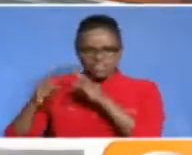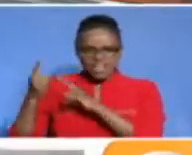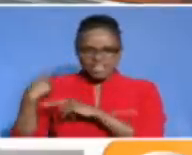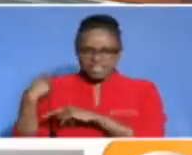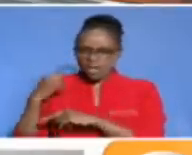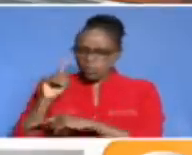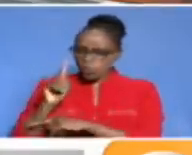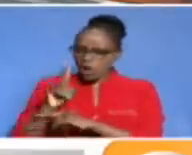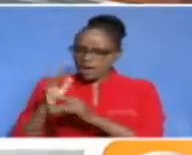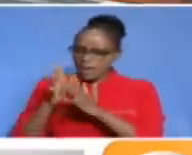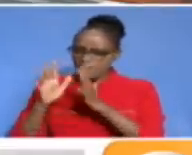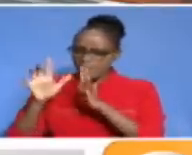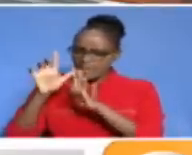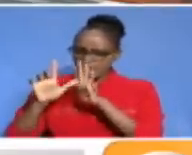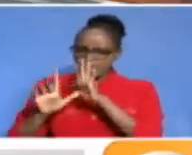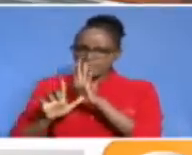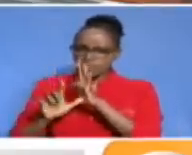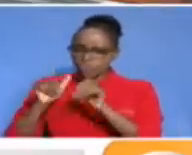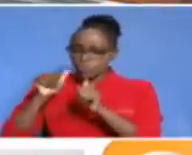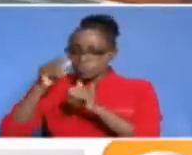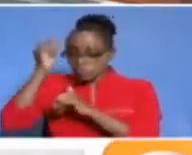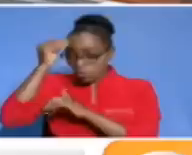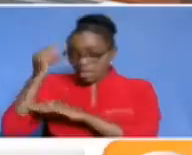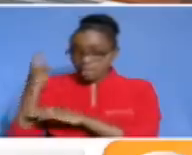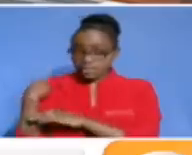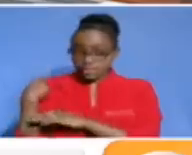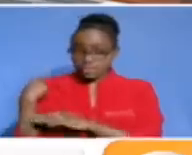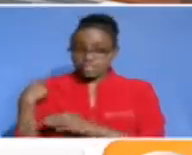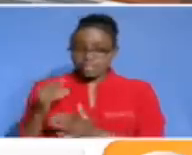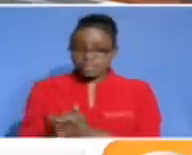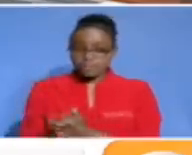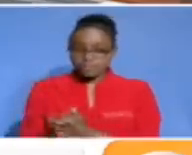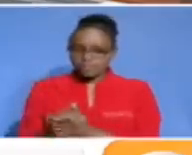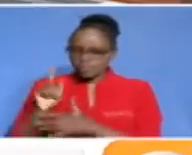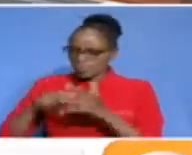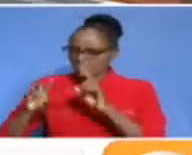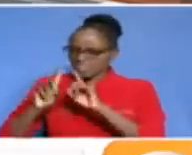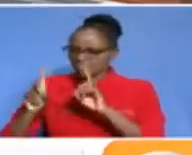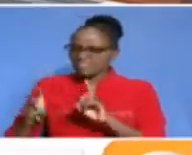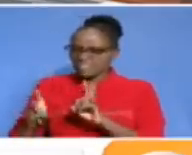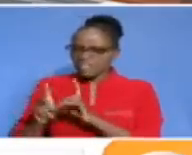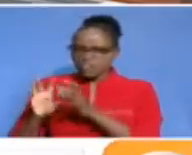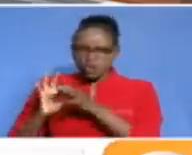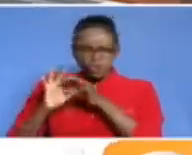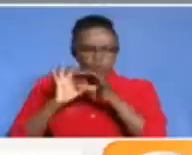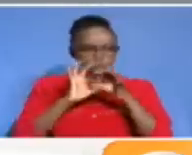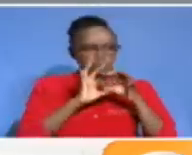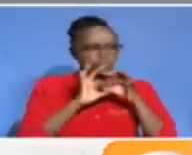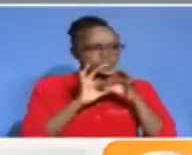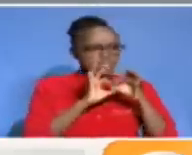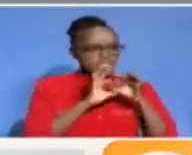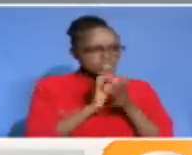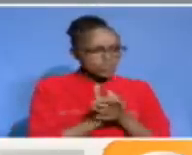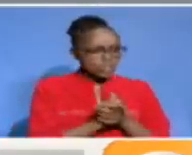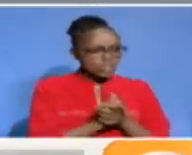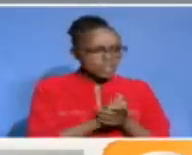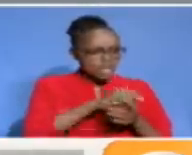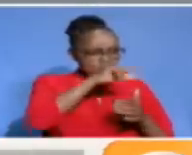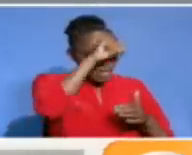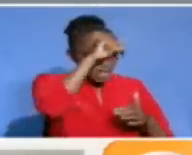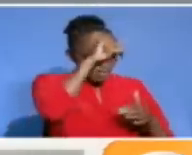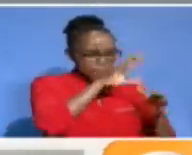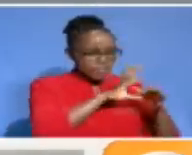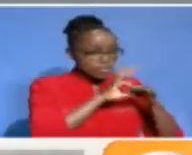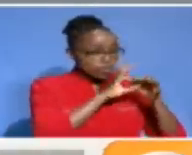one big lesson we learned yesterday was? Coordination and government